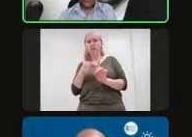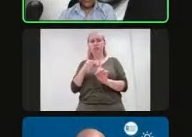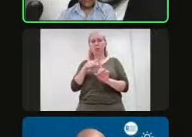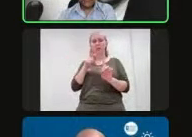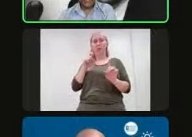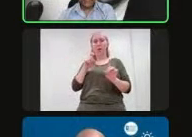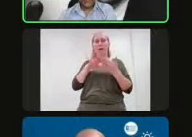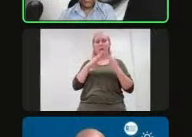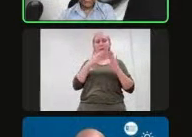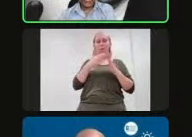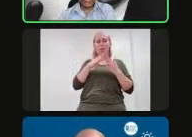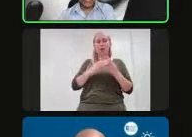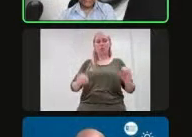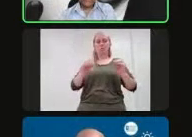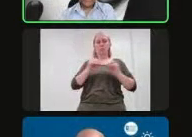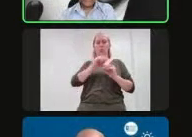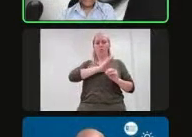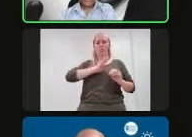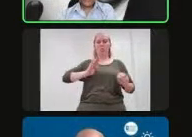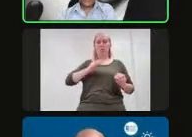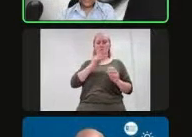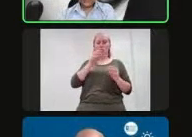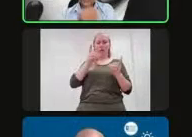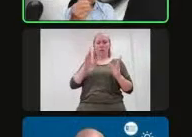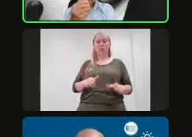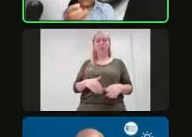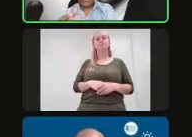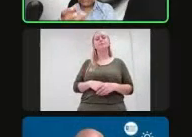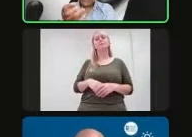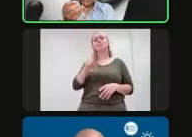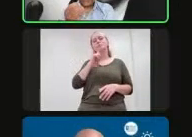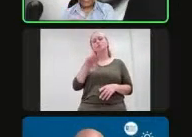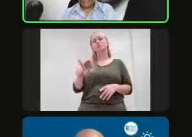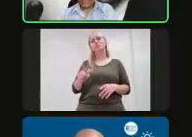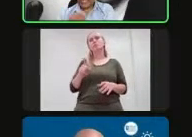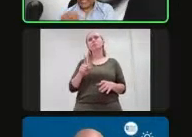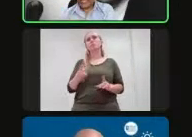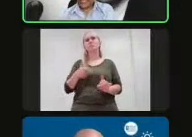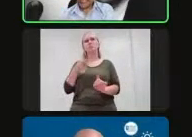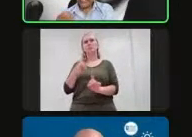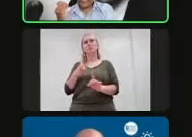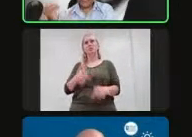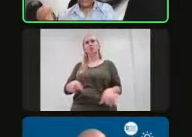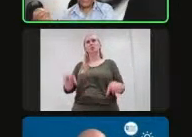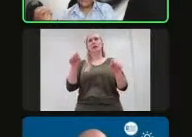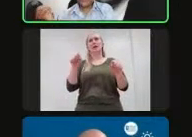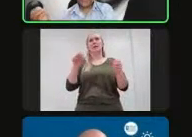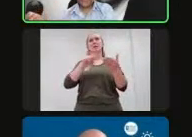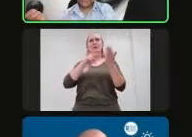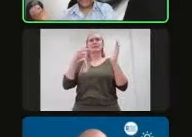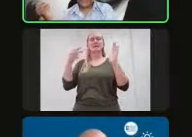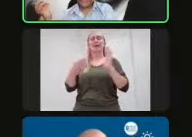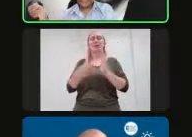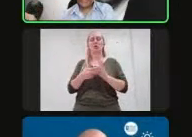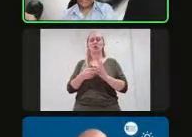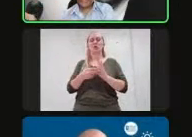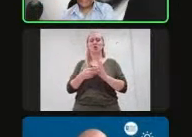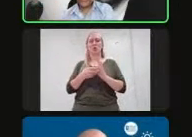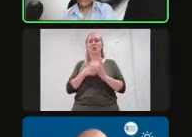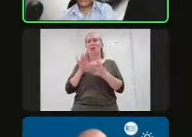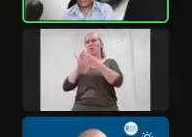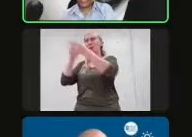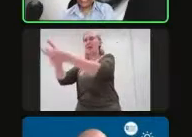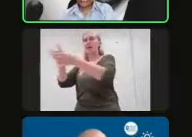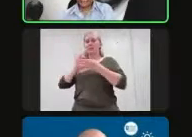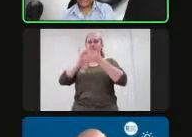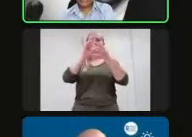to being a board director. But it's really going to take some kind of intentional outreach to people who have different views,